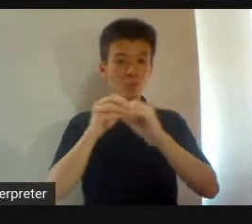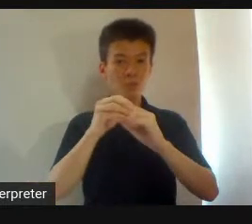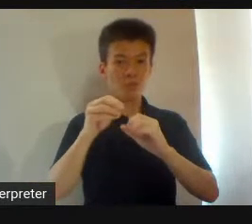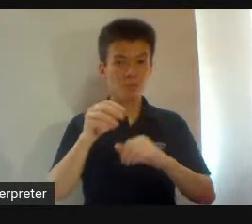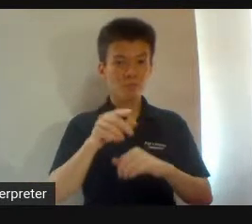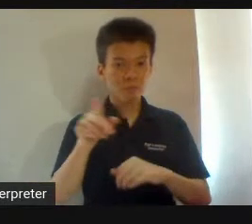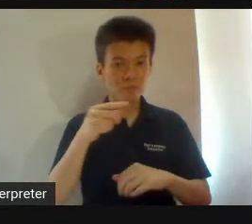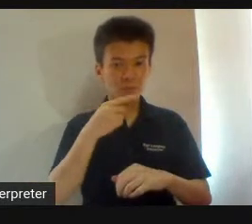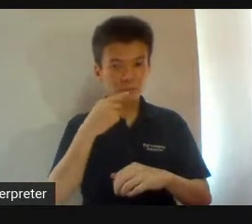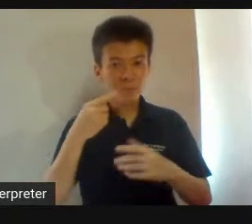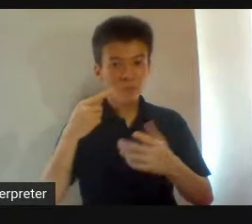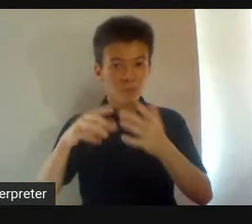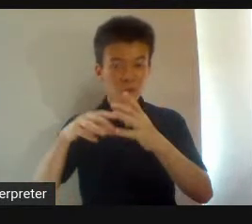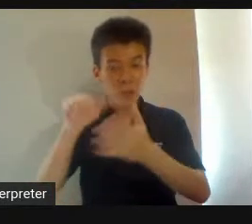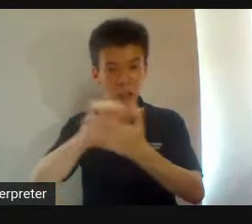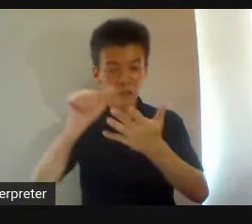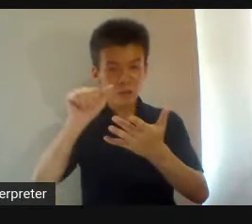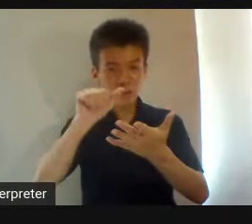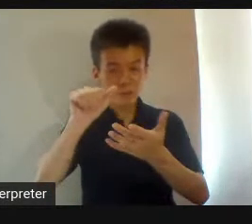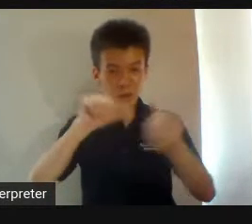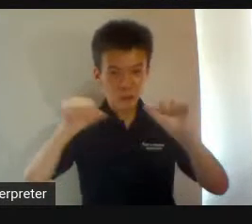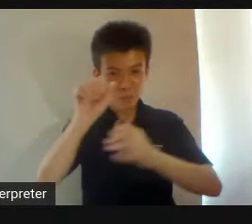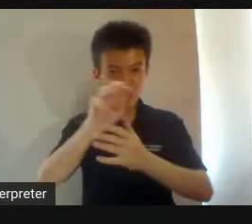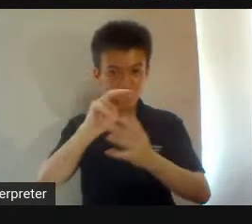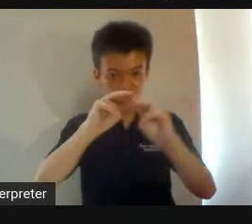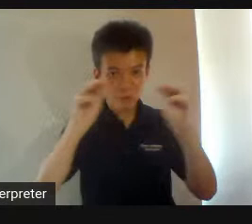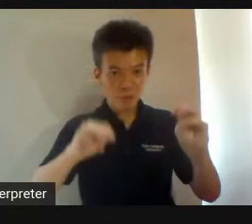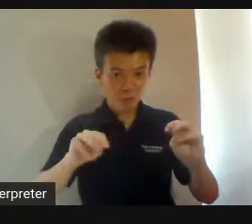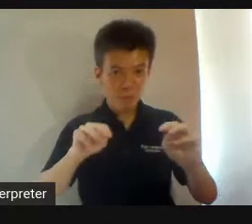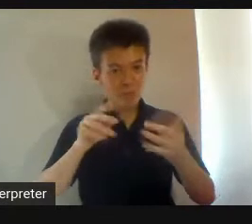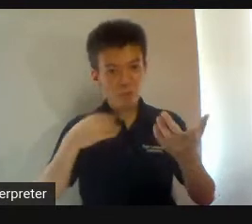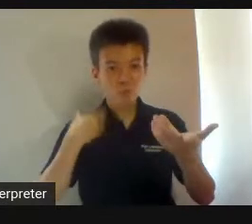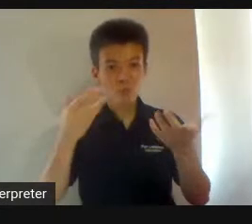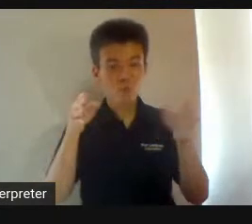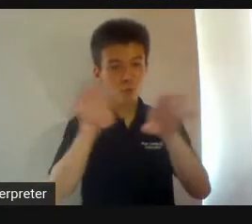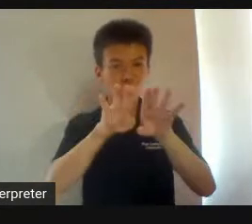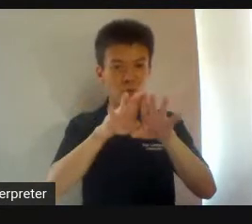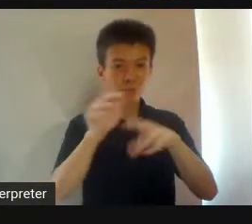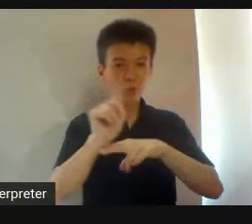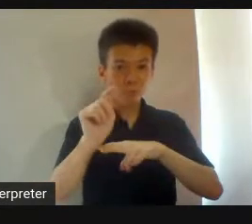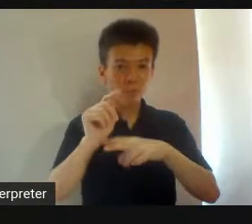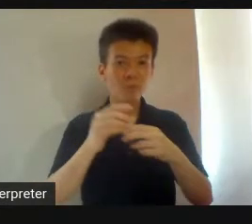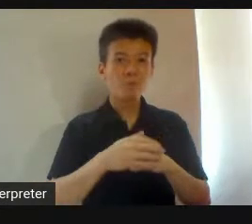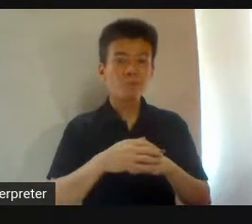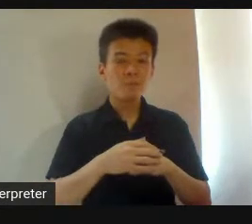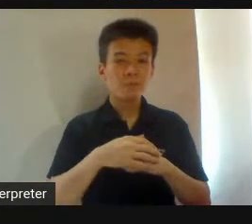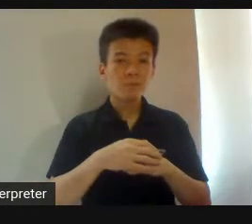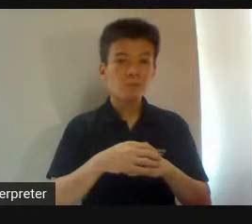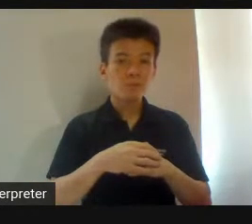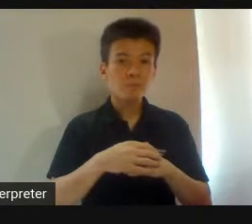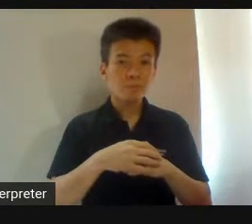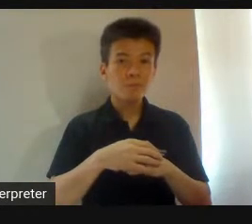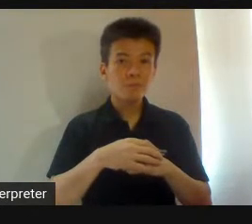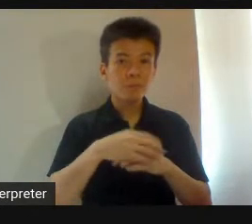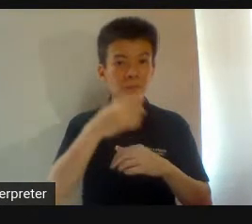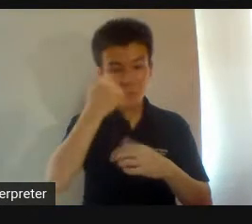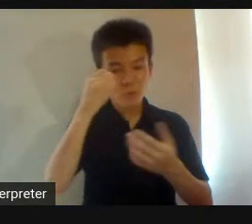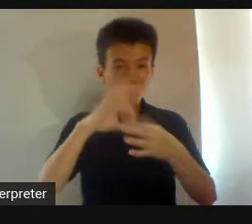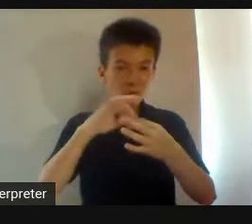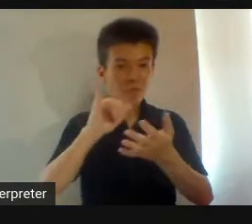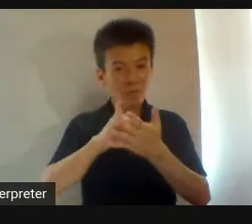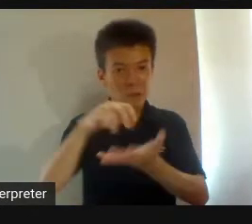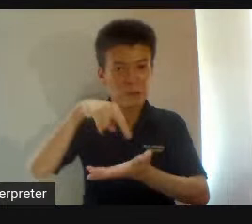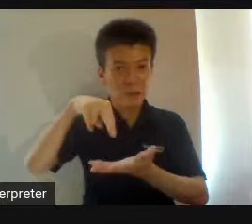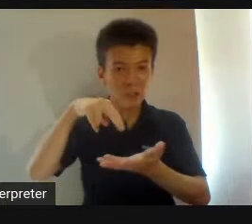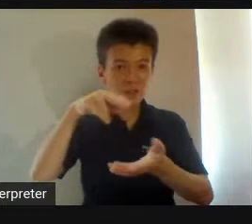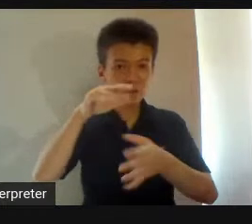museums, ArtScience Museum has had to close its doors temporarily and sort of do a dance